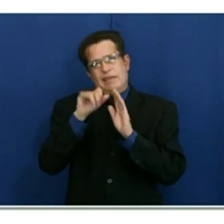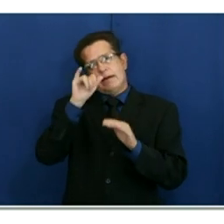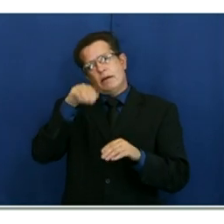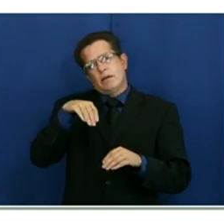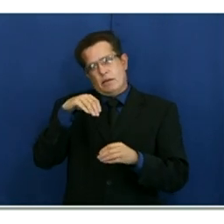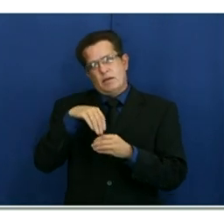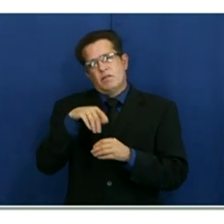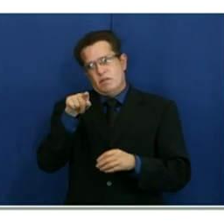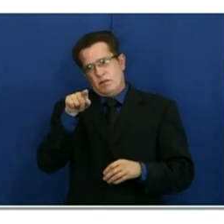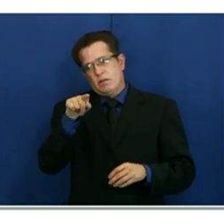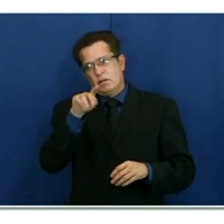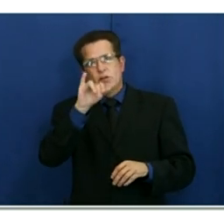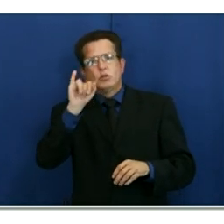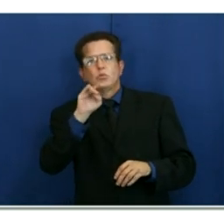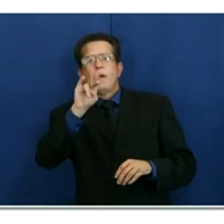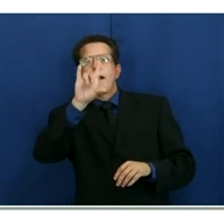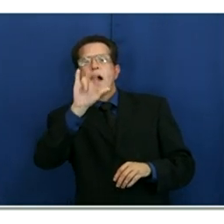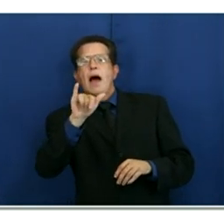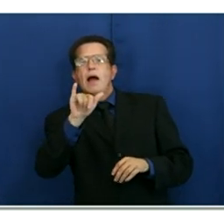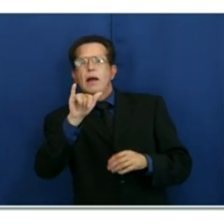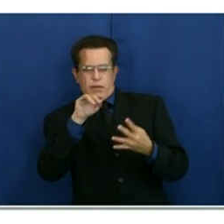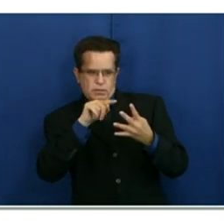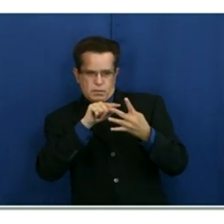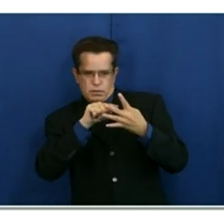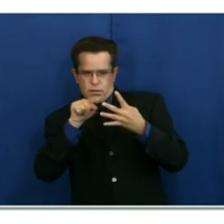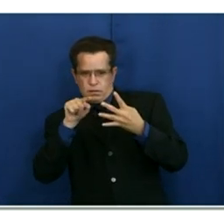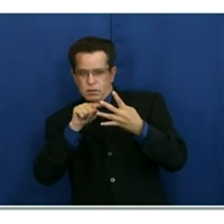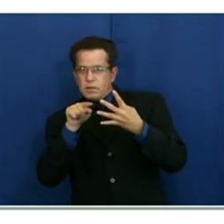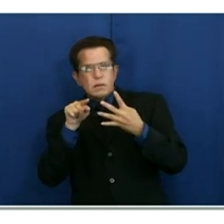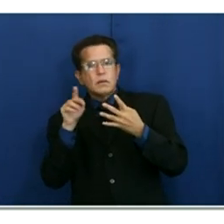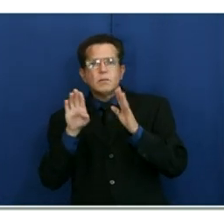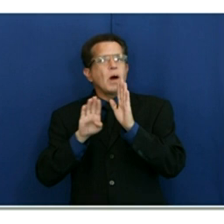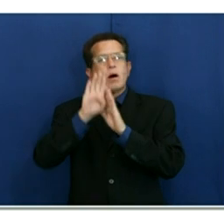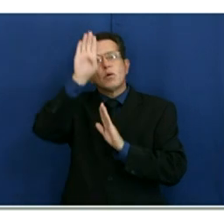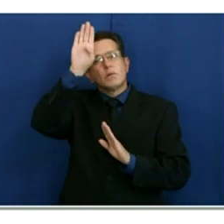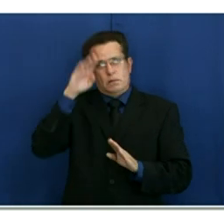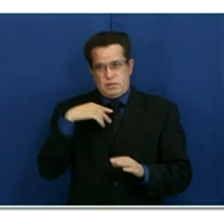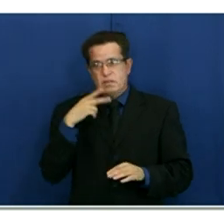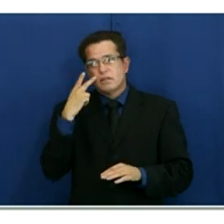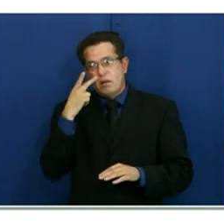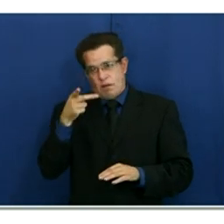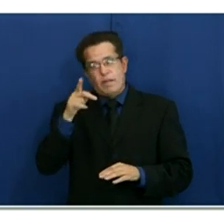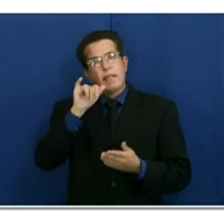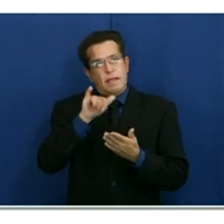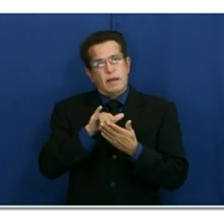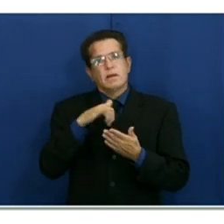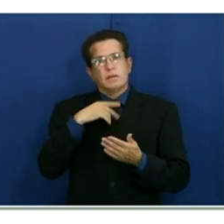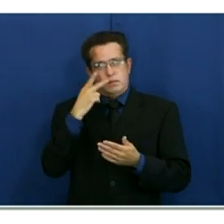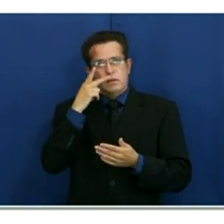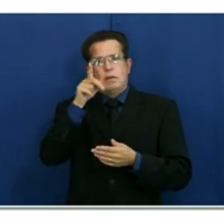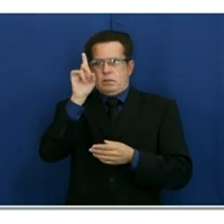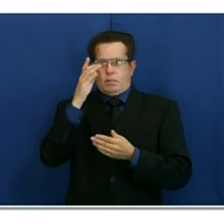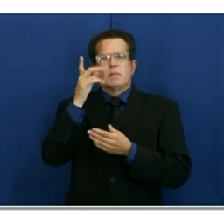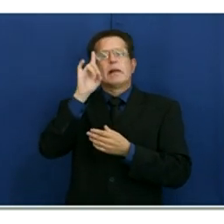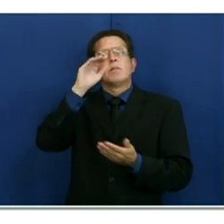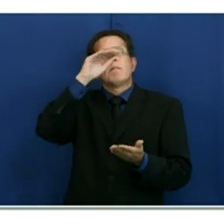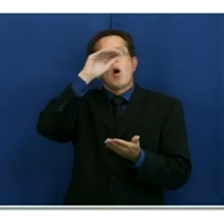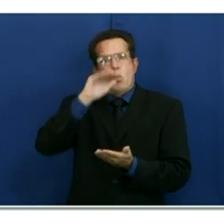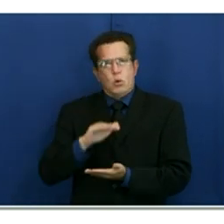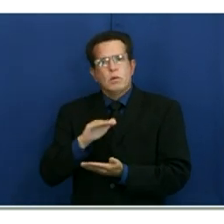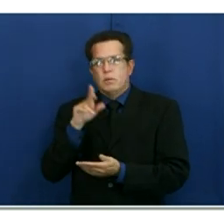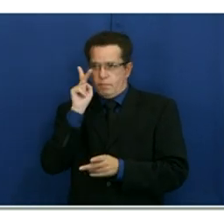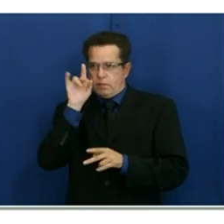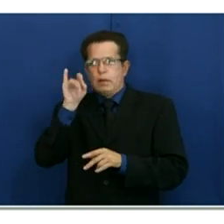mid or the middle of July. And we saw that cases did decrease because people were practicing